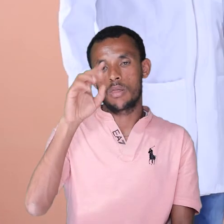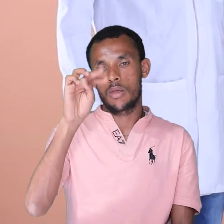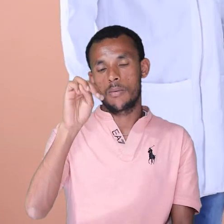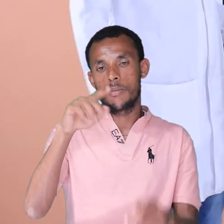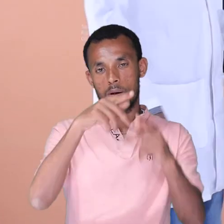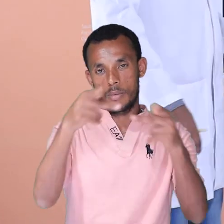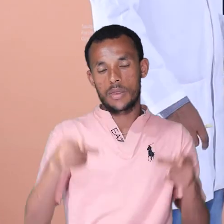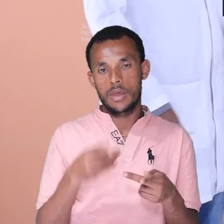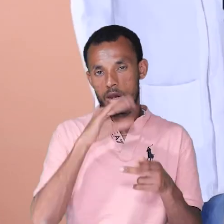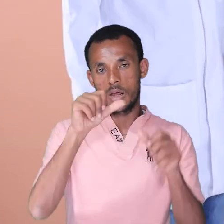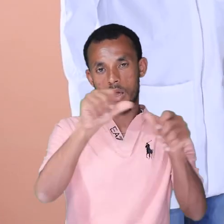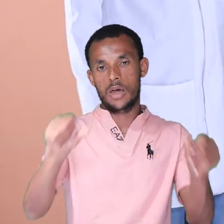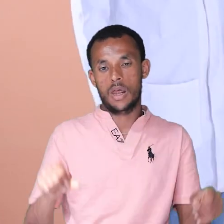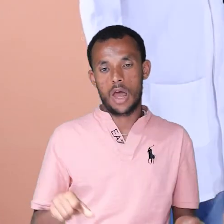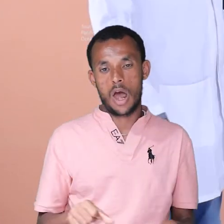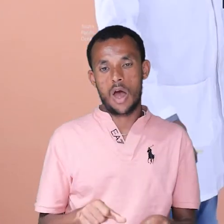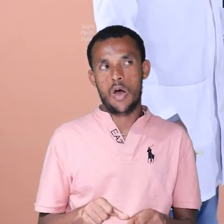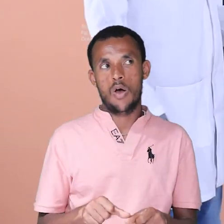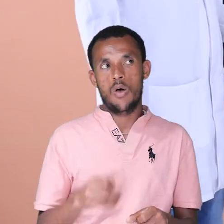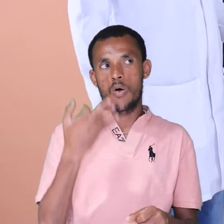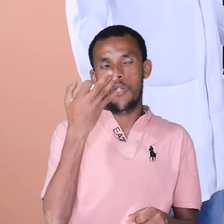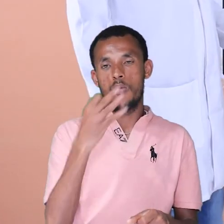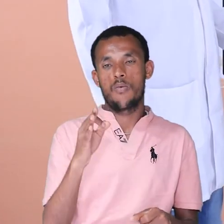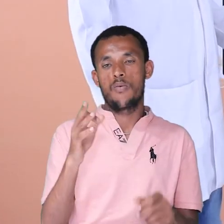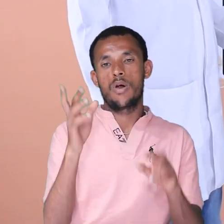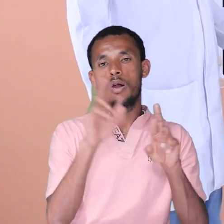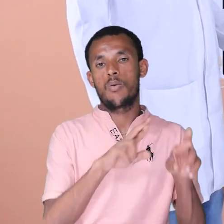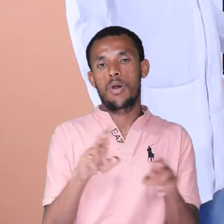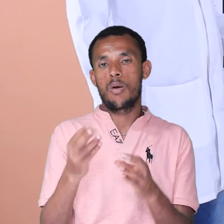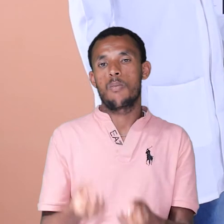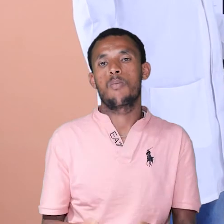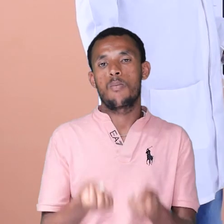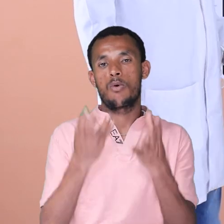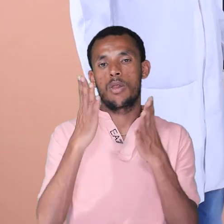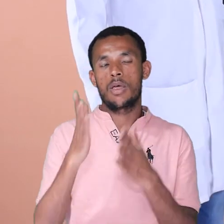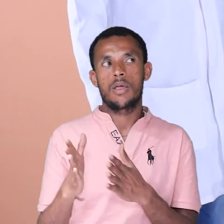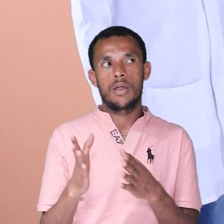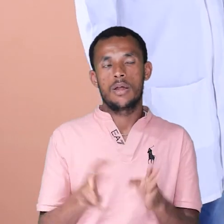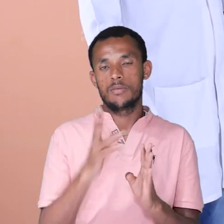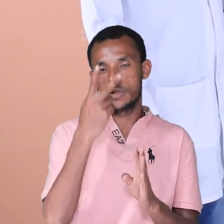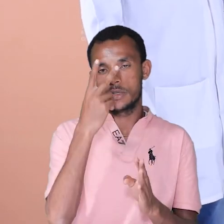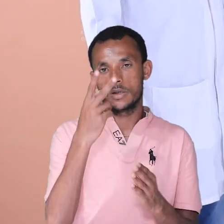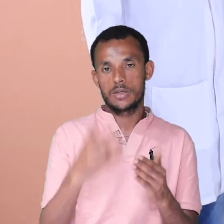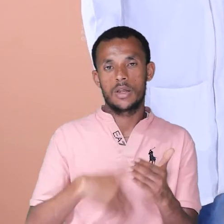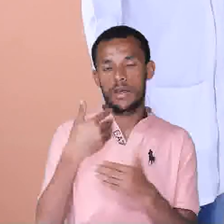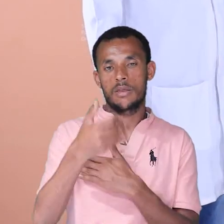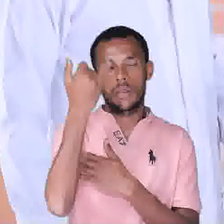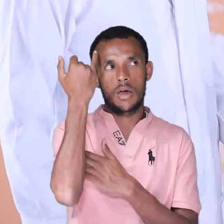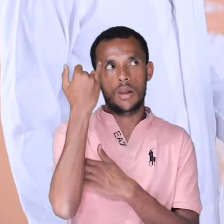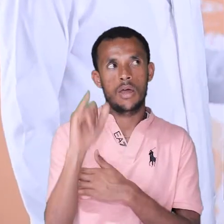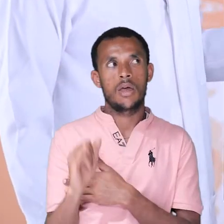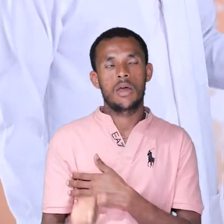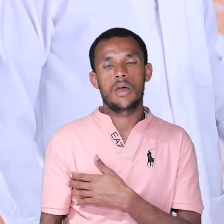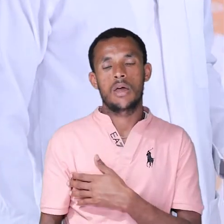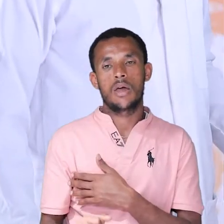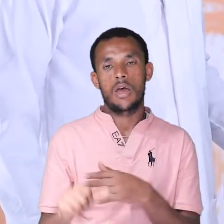perimeter, and area of regular polygons. Let me see the next idea.